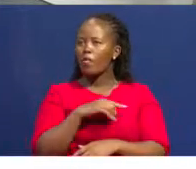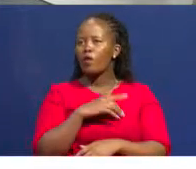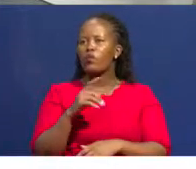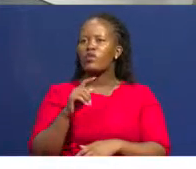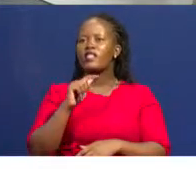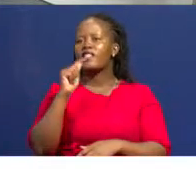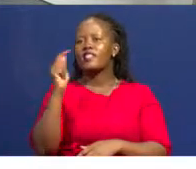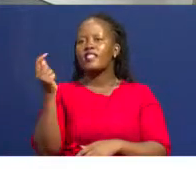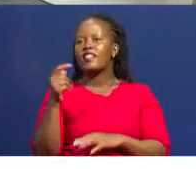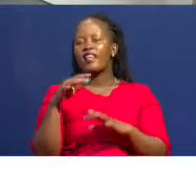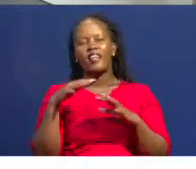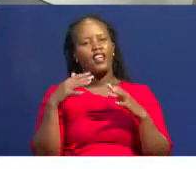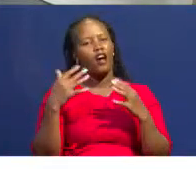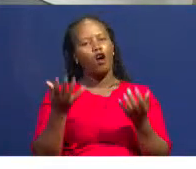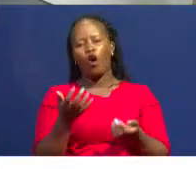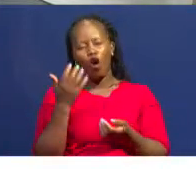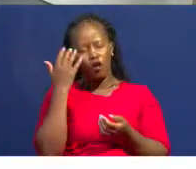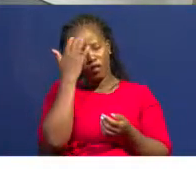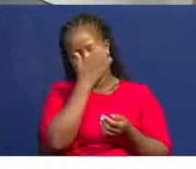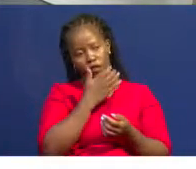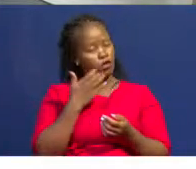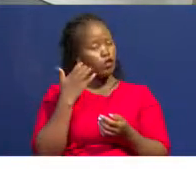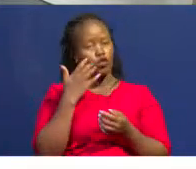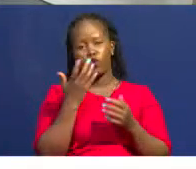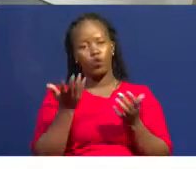Europe? Maybe you can respond to, the